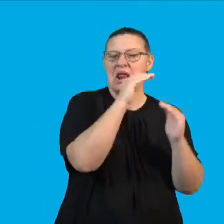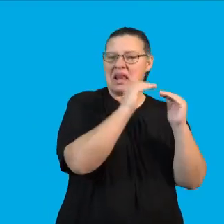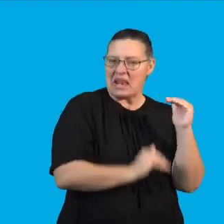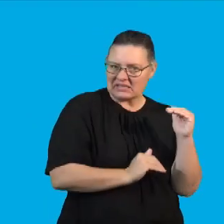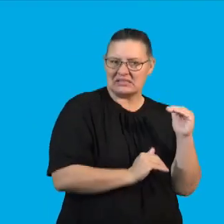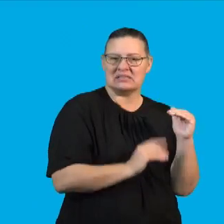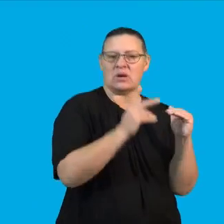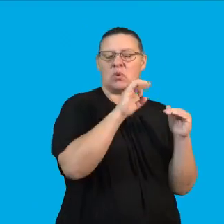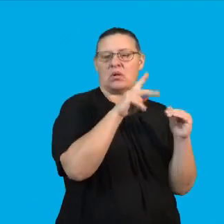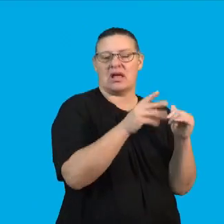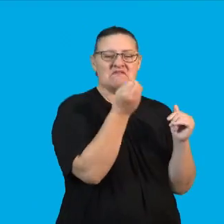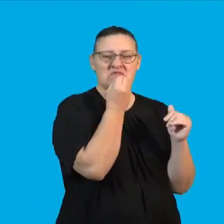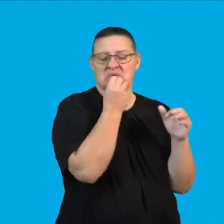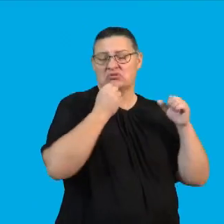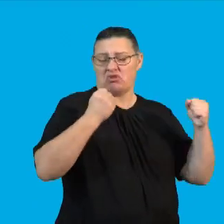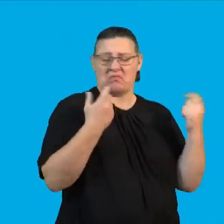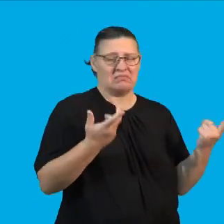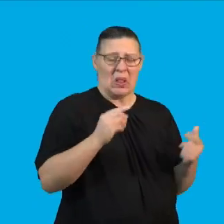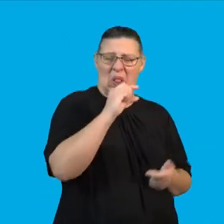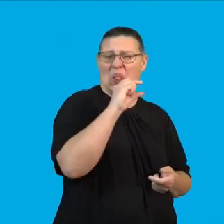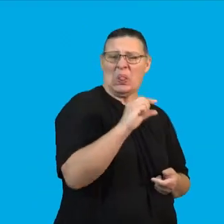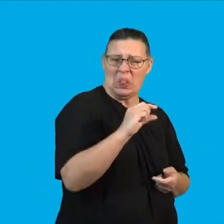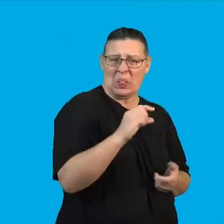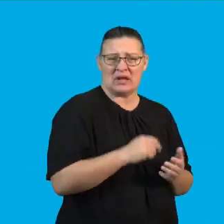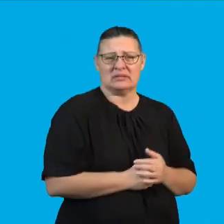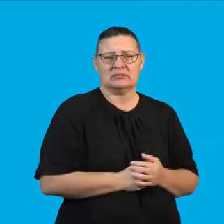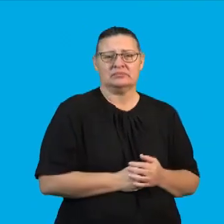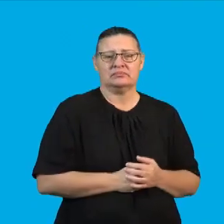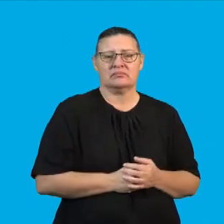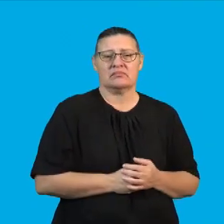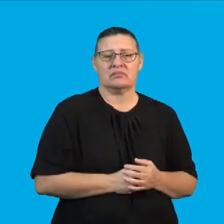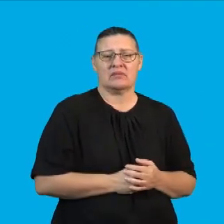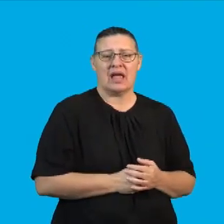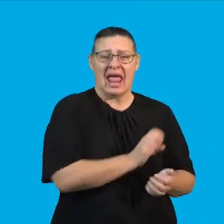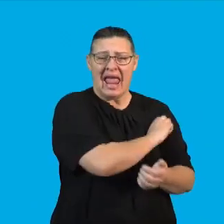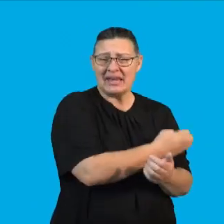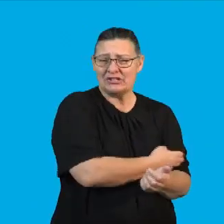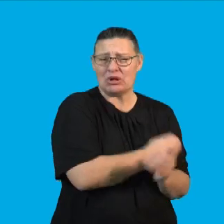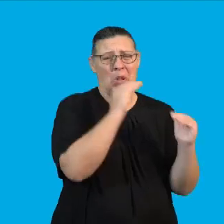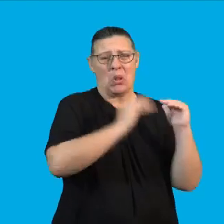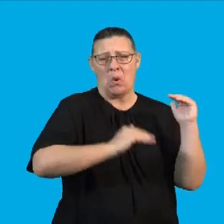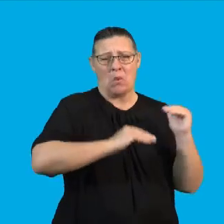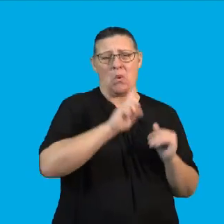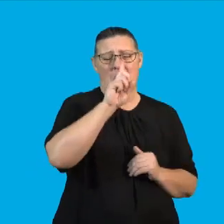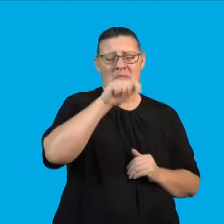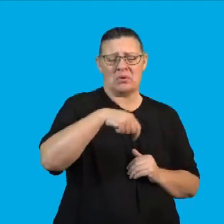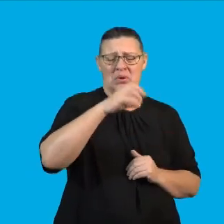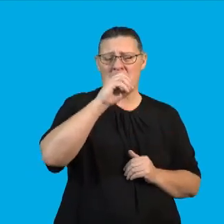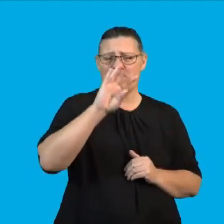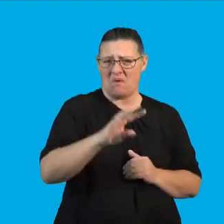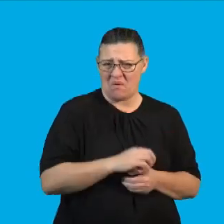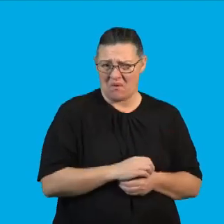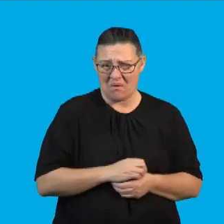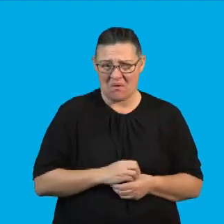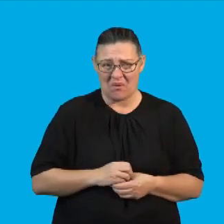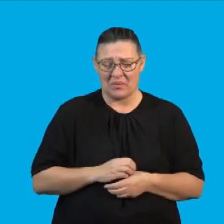It's definitely 1. This one, it was very small. The percentage of egg yolk was very low,